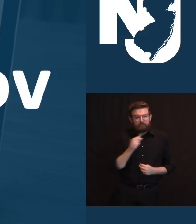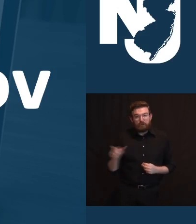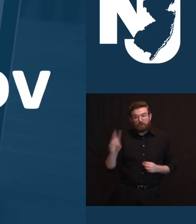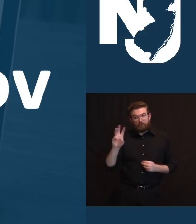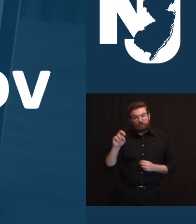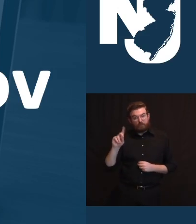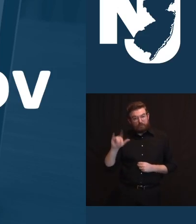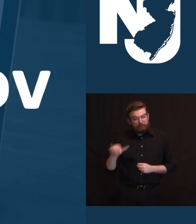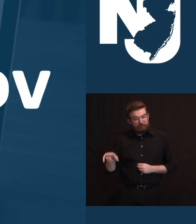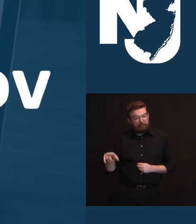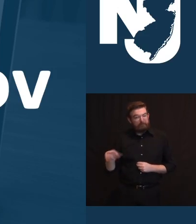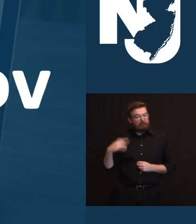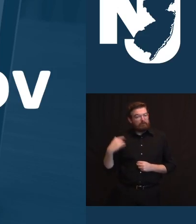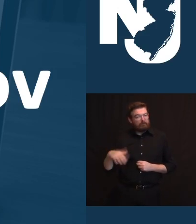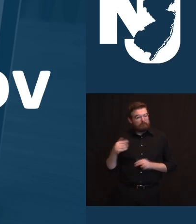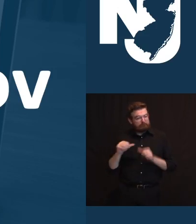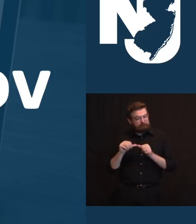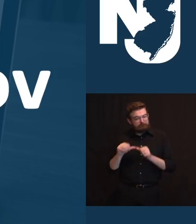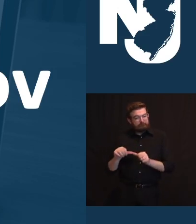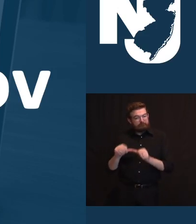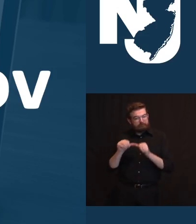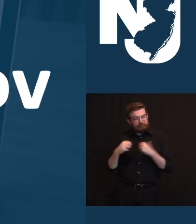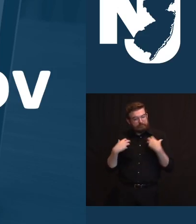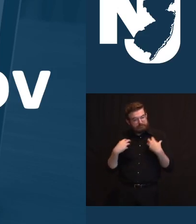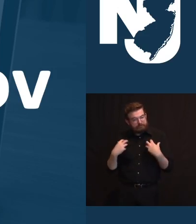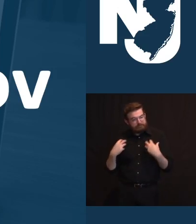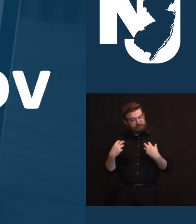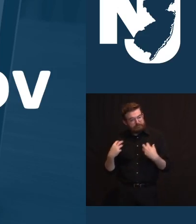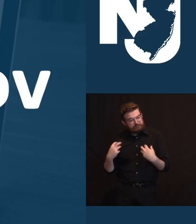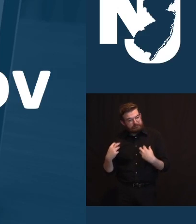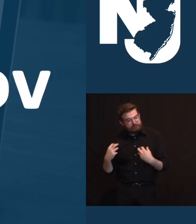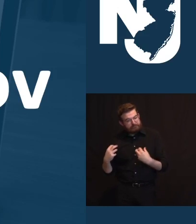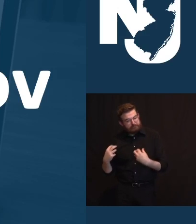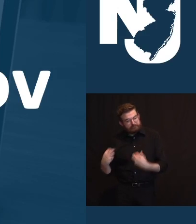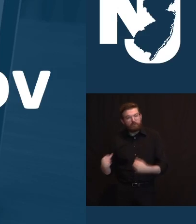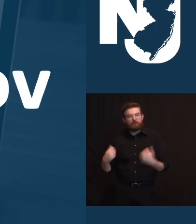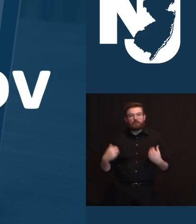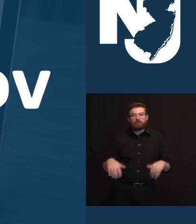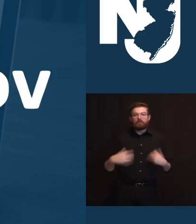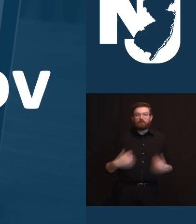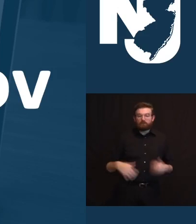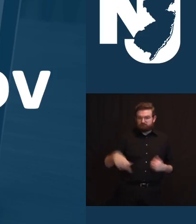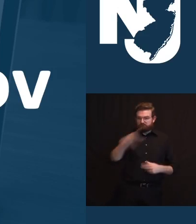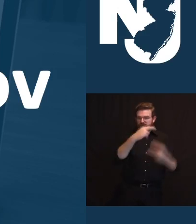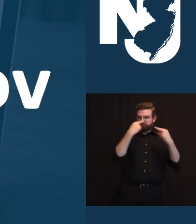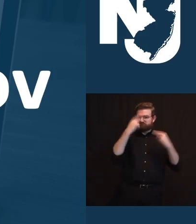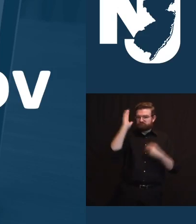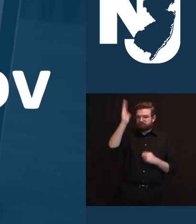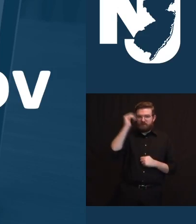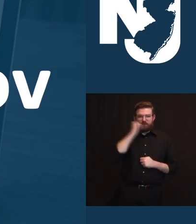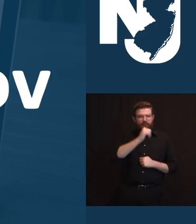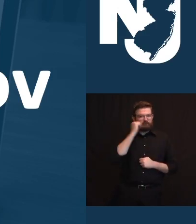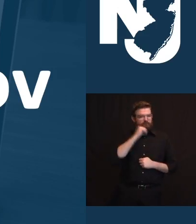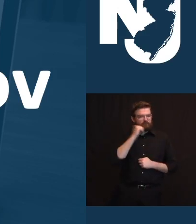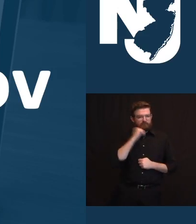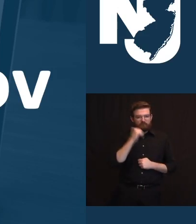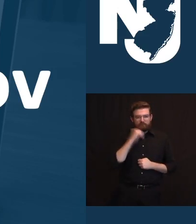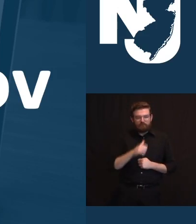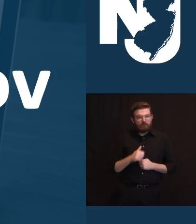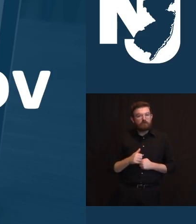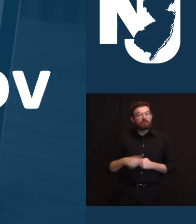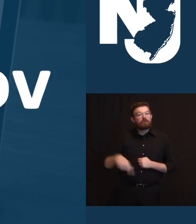every day, including when she was drifting in and out our daily press conferences, and she said to me that was part of the inspiration that